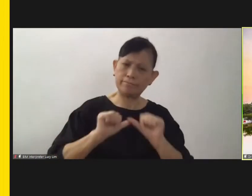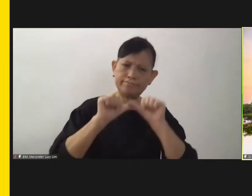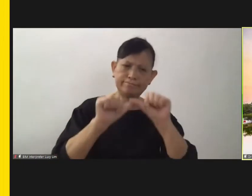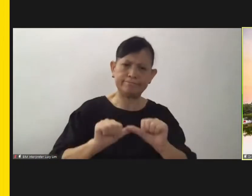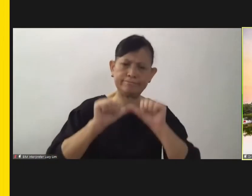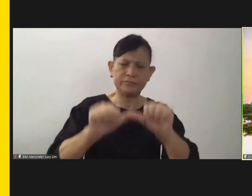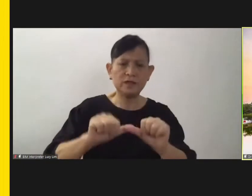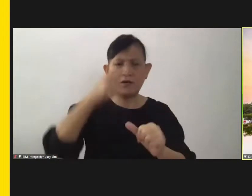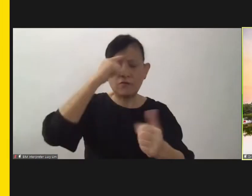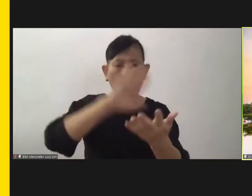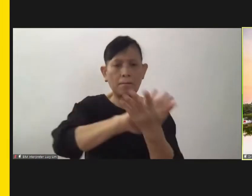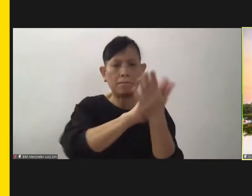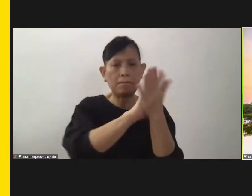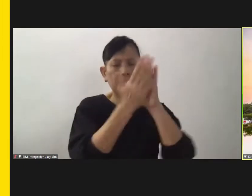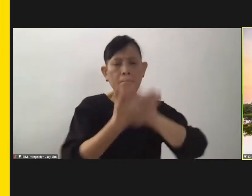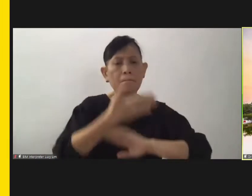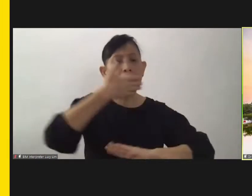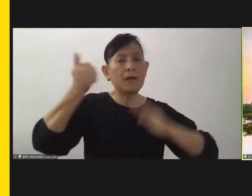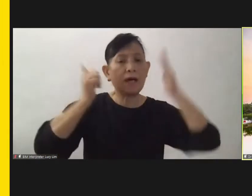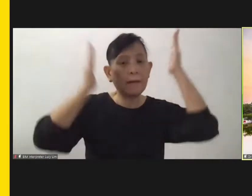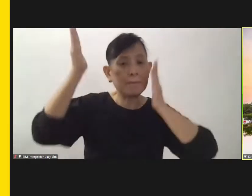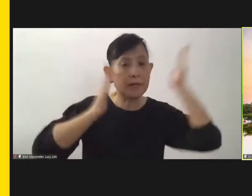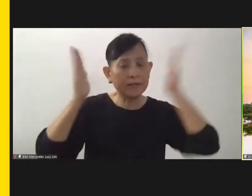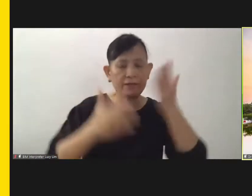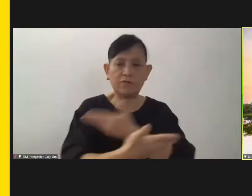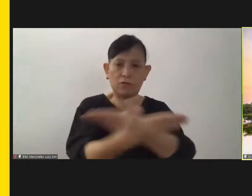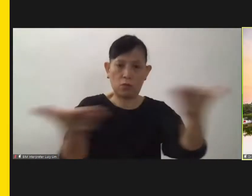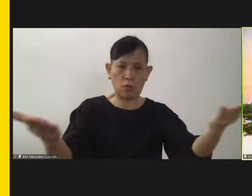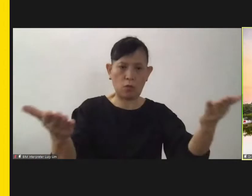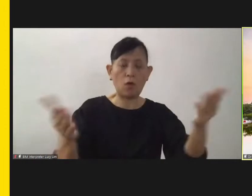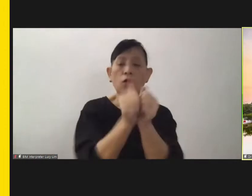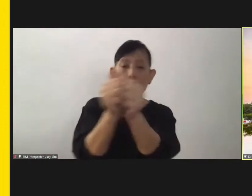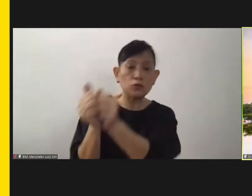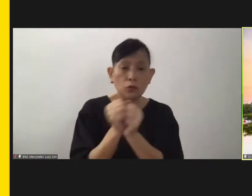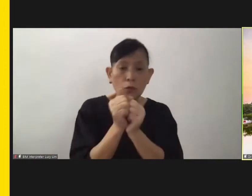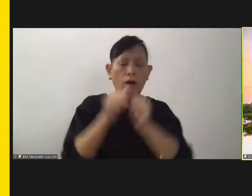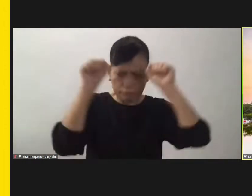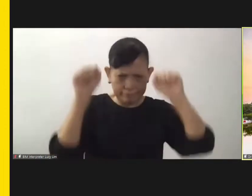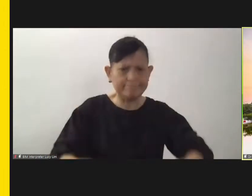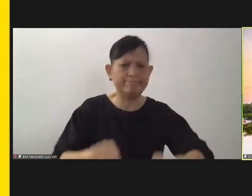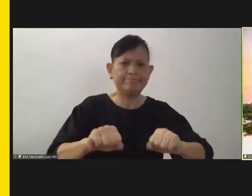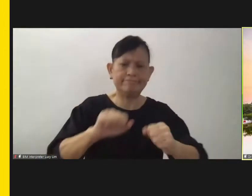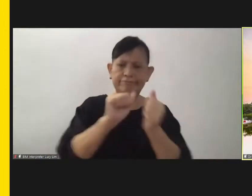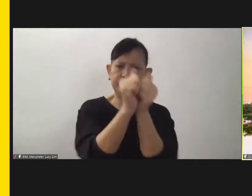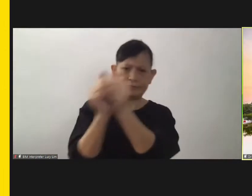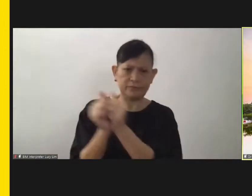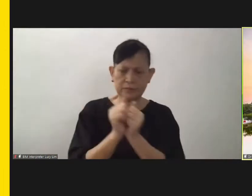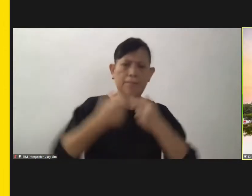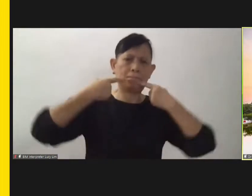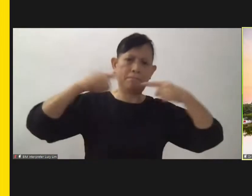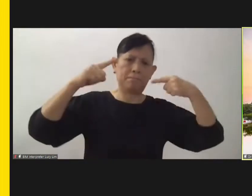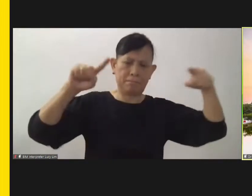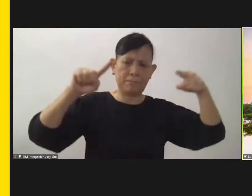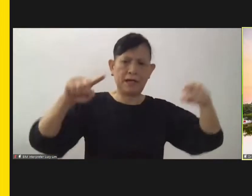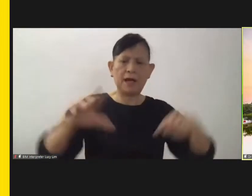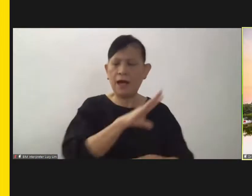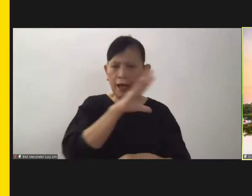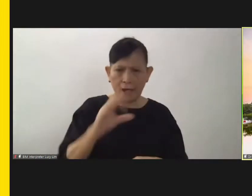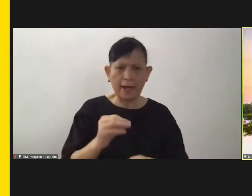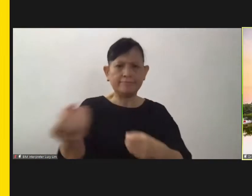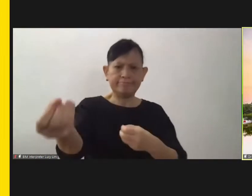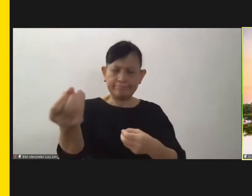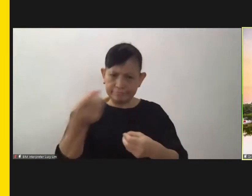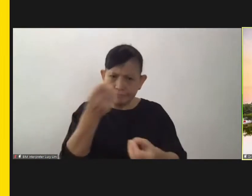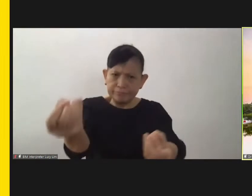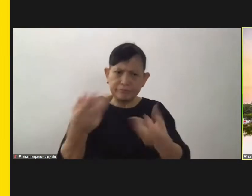a better Malaysia for all. Together, you will do great things, and you can count on us to support